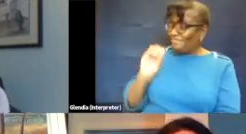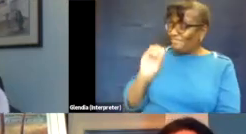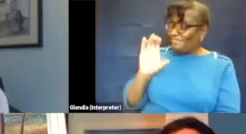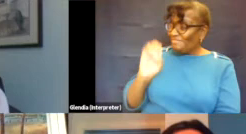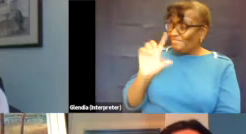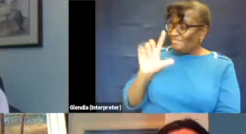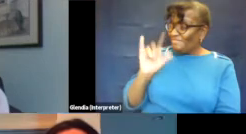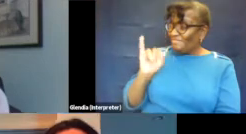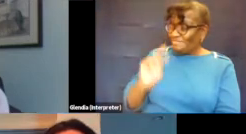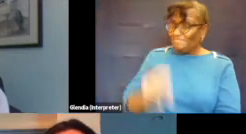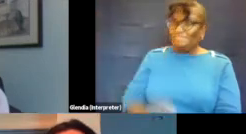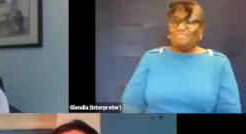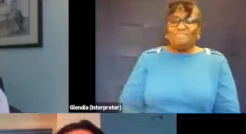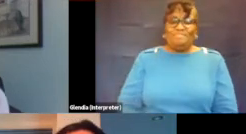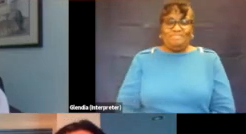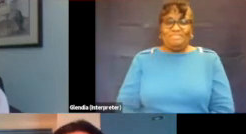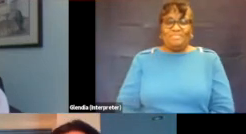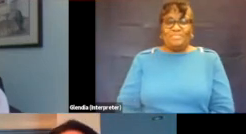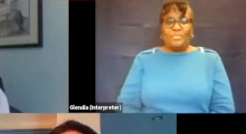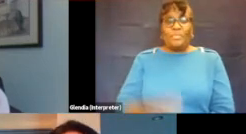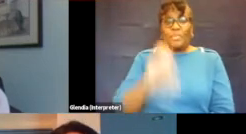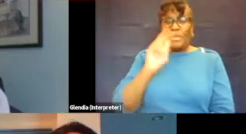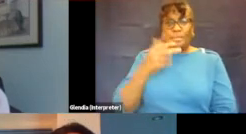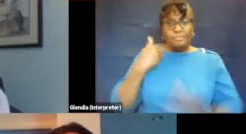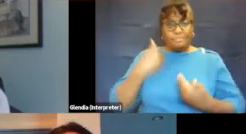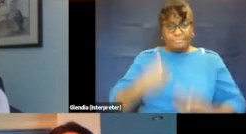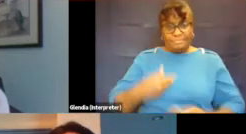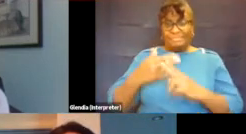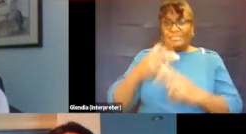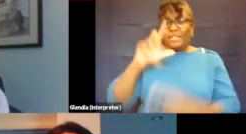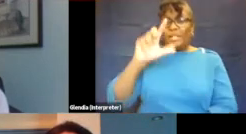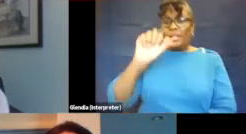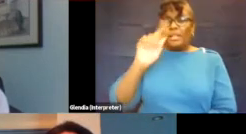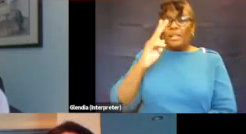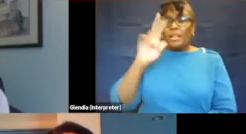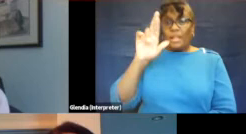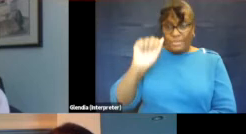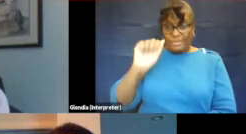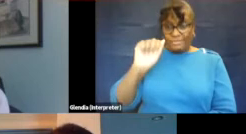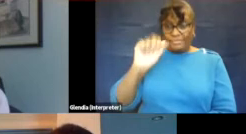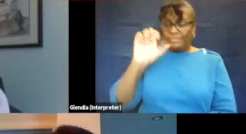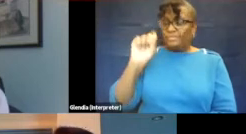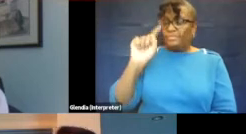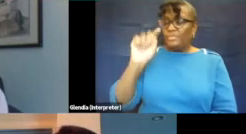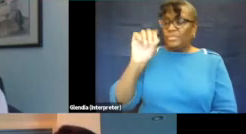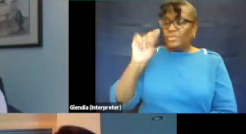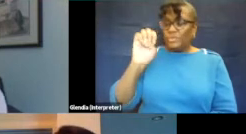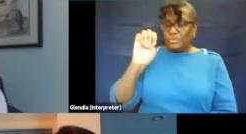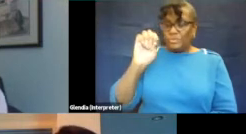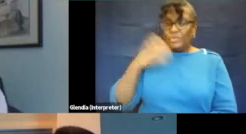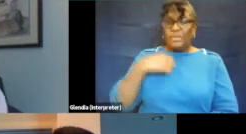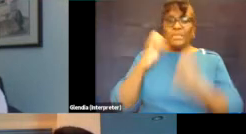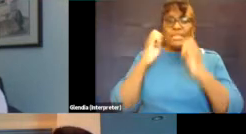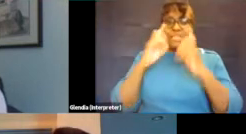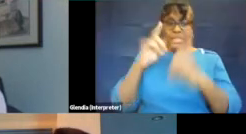Just going to wait for our slideshow. I'm Laura Stone, as Jocelyn said. I'm the educational audiologist for Charleston